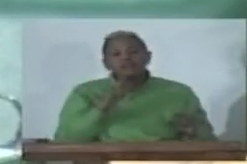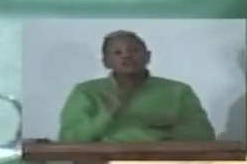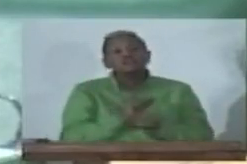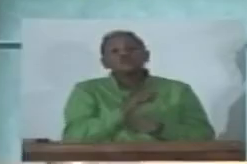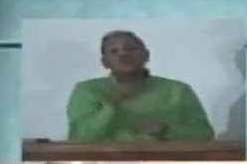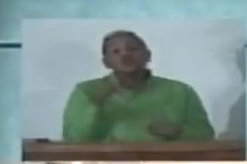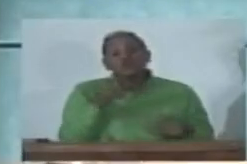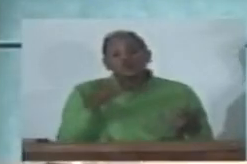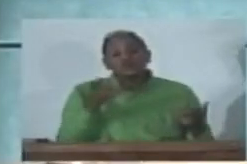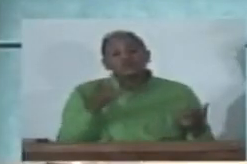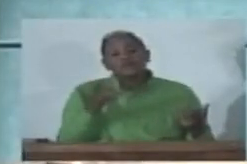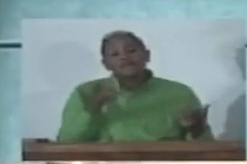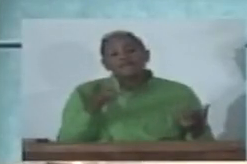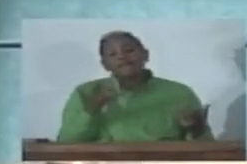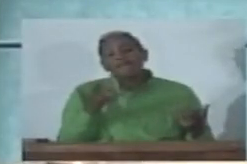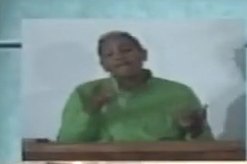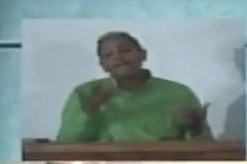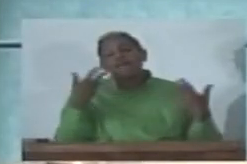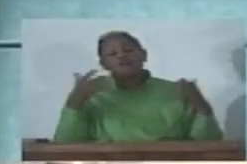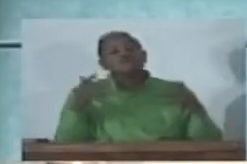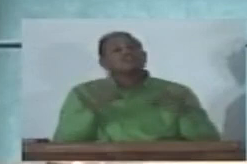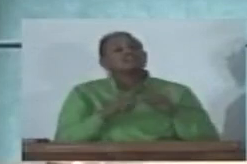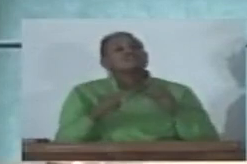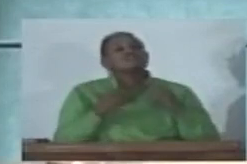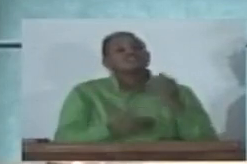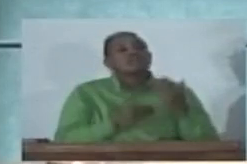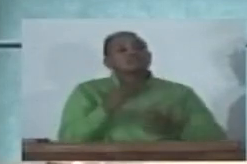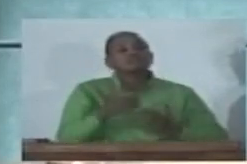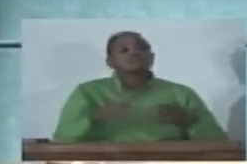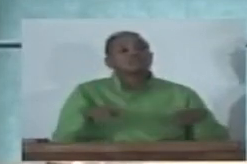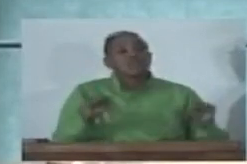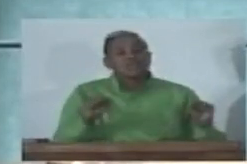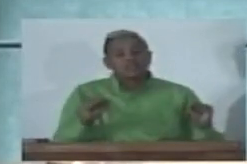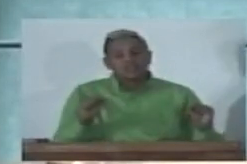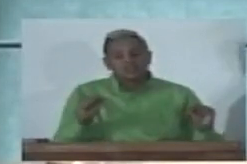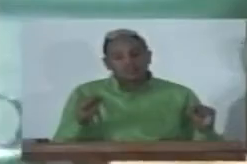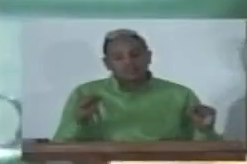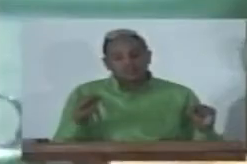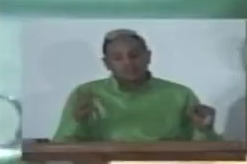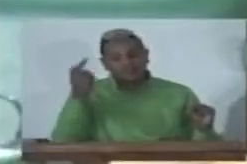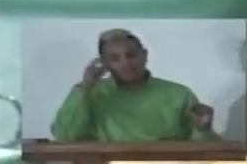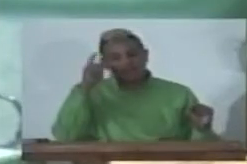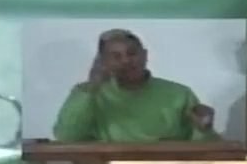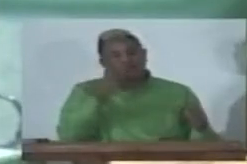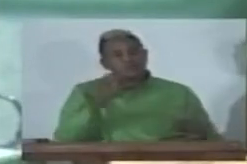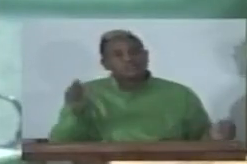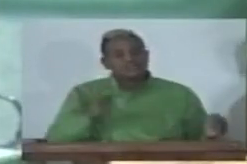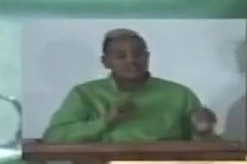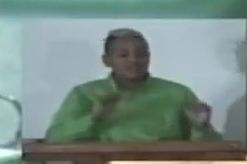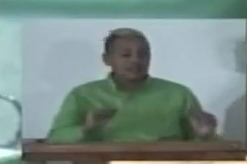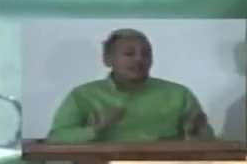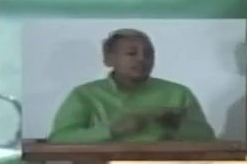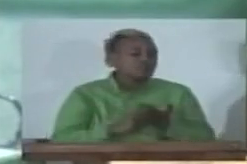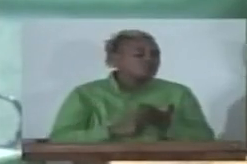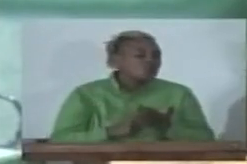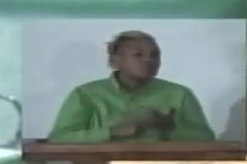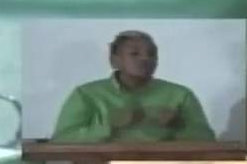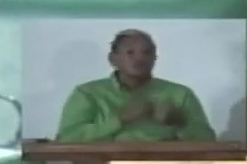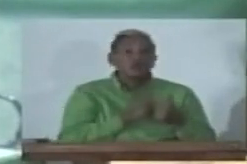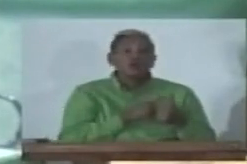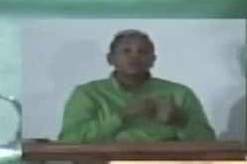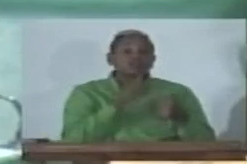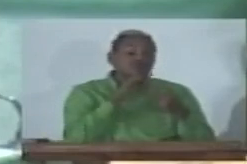you that there are already steps taken for the two things that you discussed. One is really